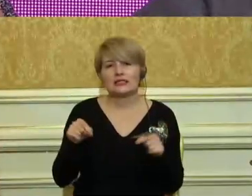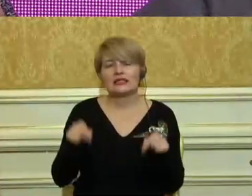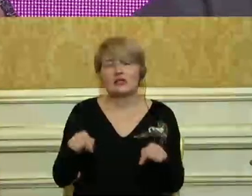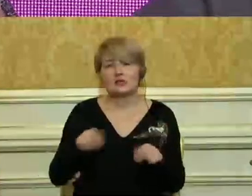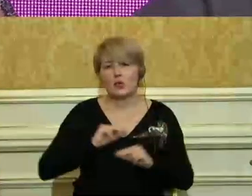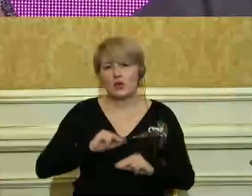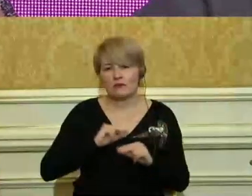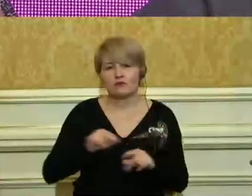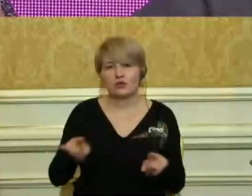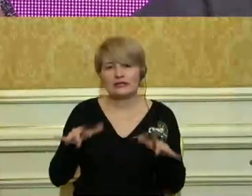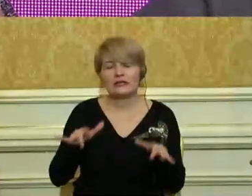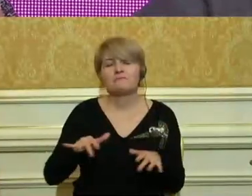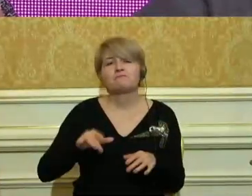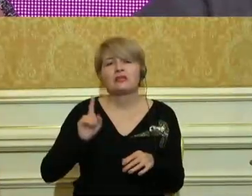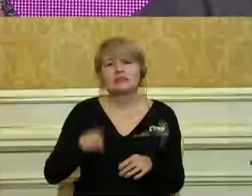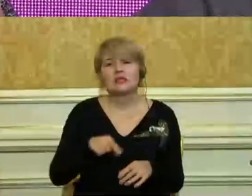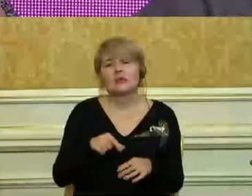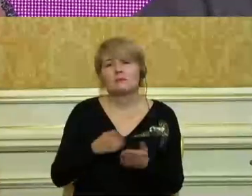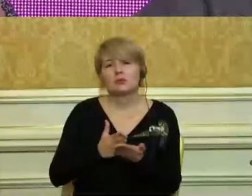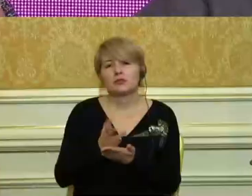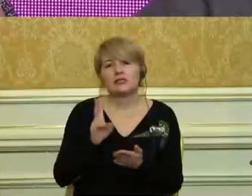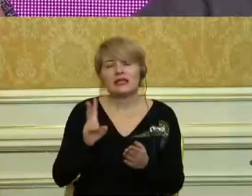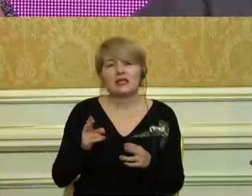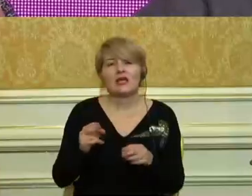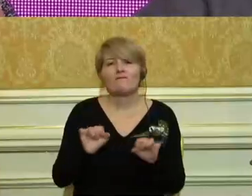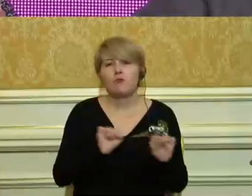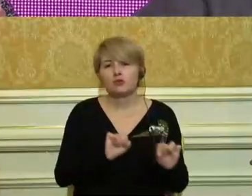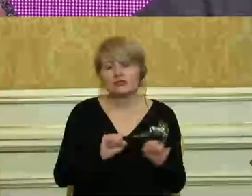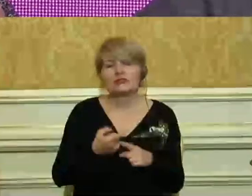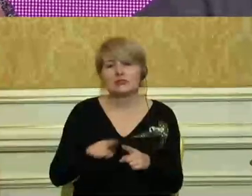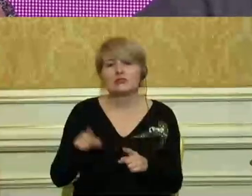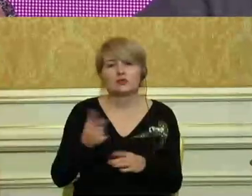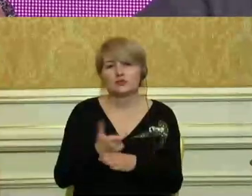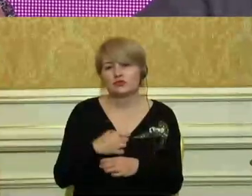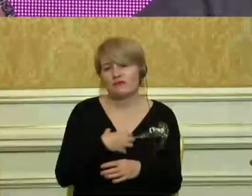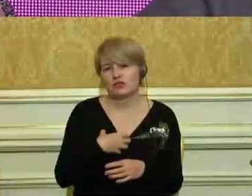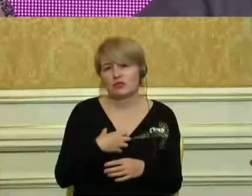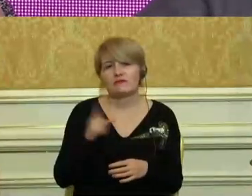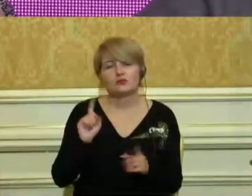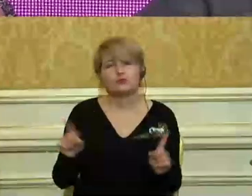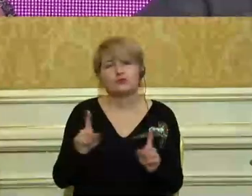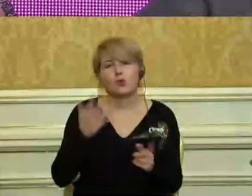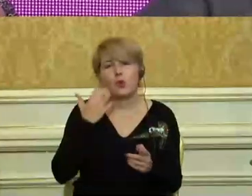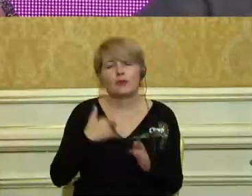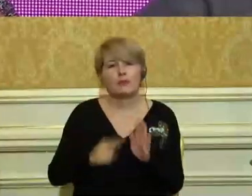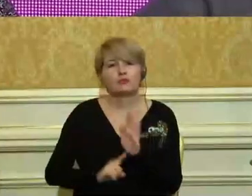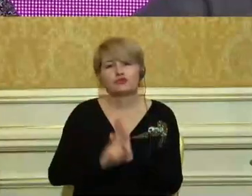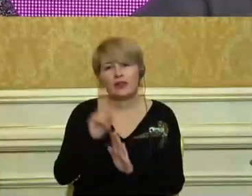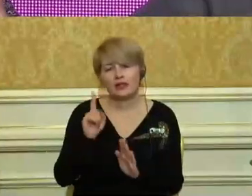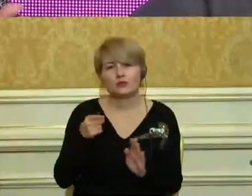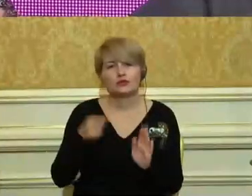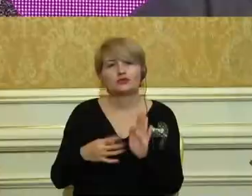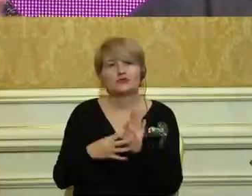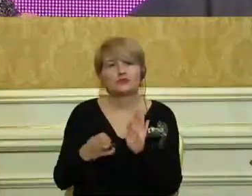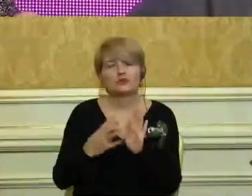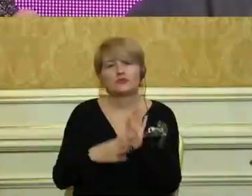in opposition as well. It's very important. When we started in 1993, we